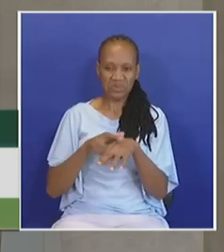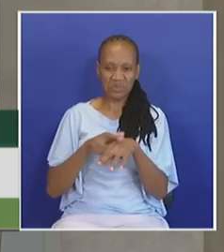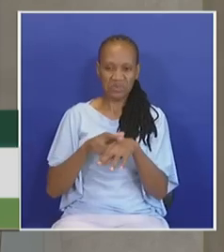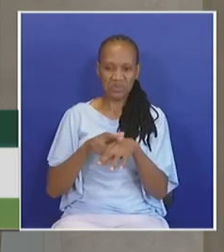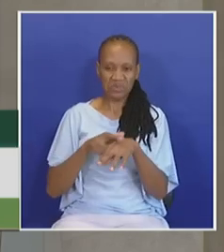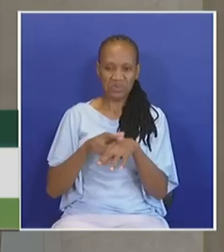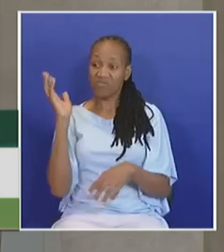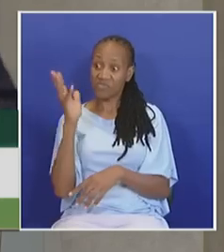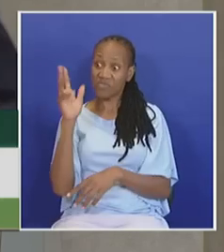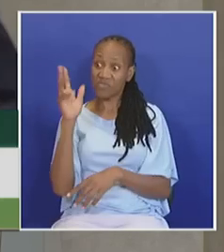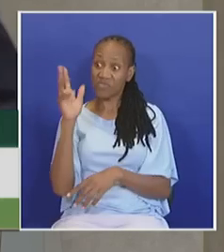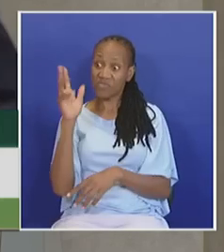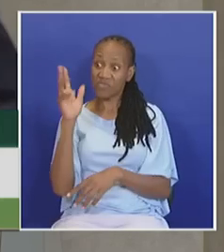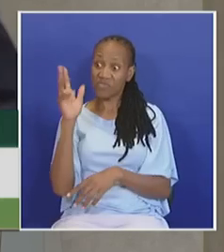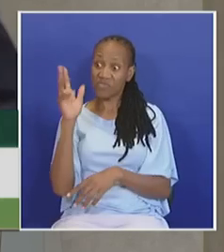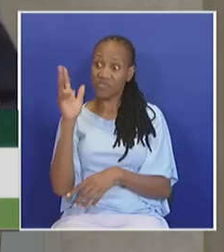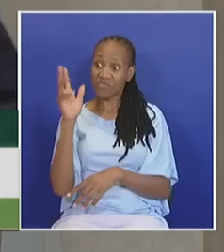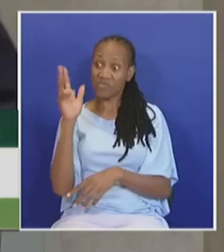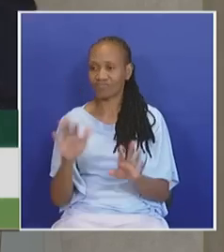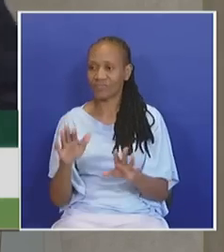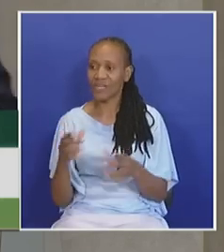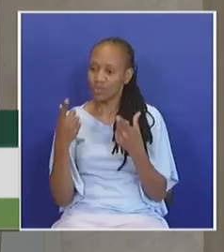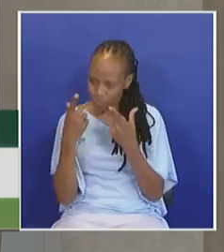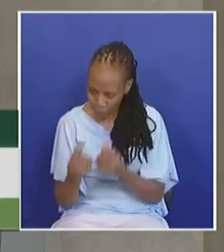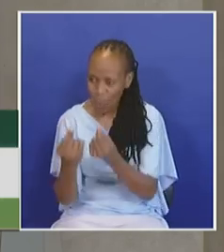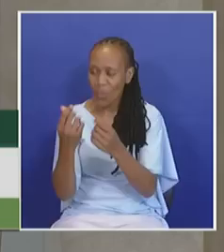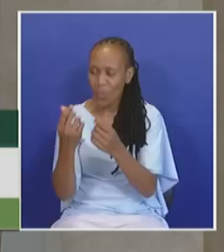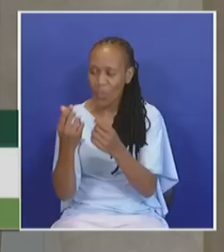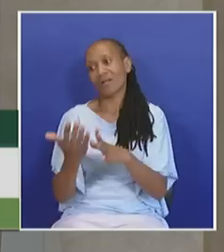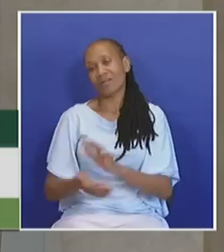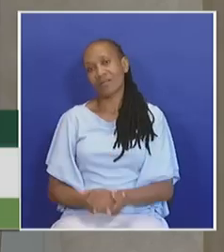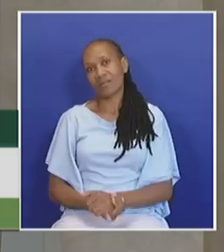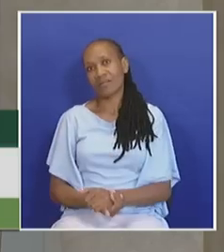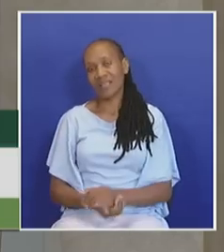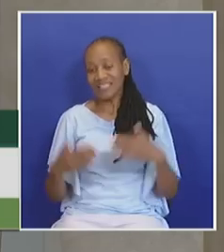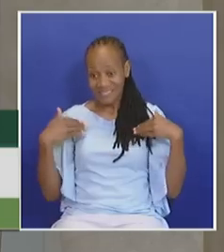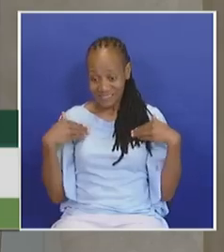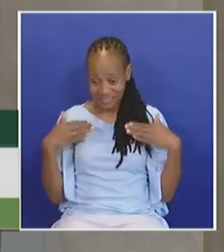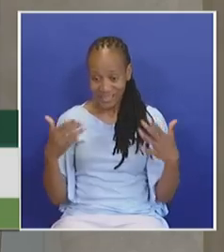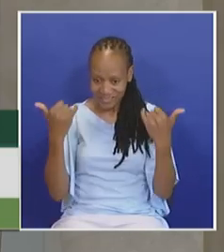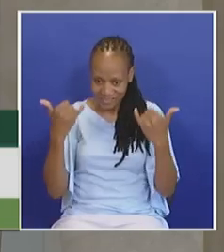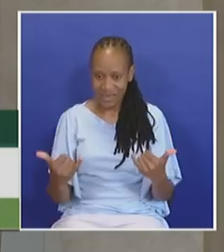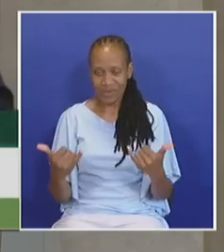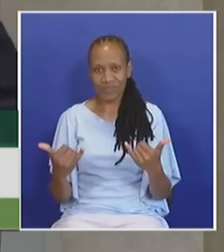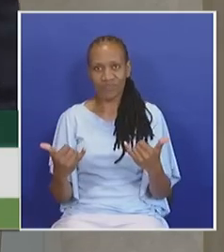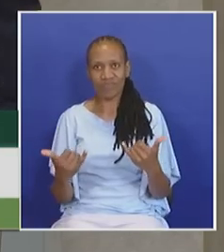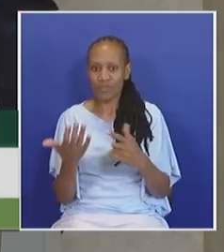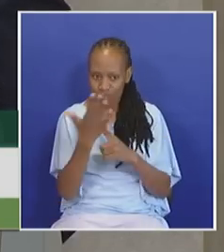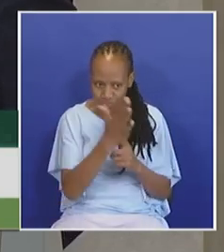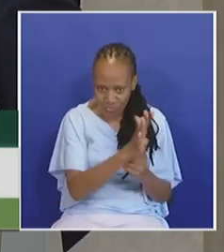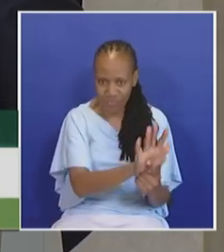doing, as Honorable Dlamini has so aptly indicated. Start with a